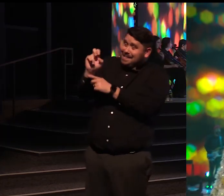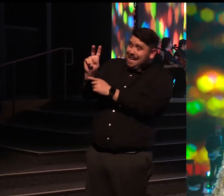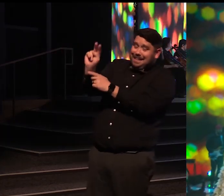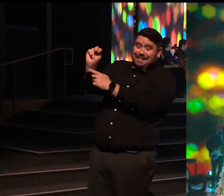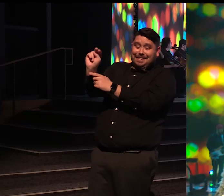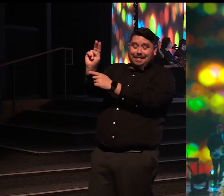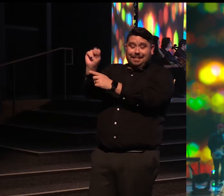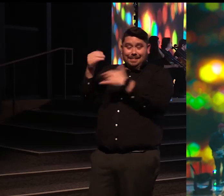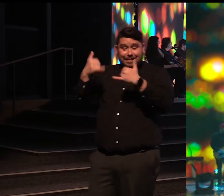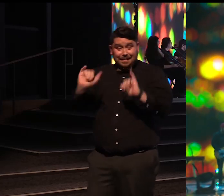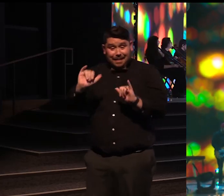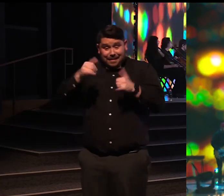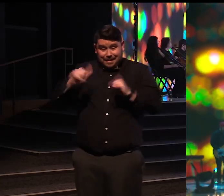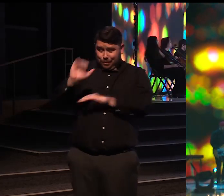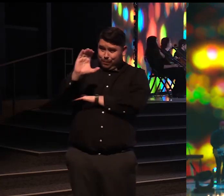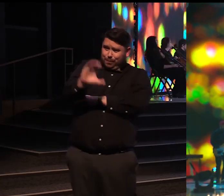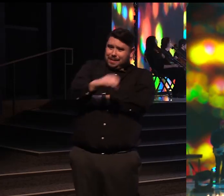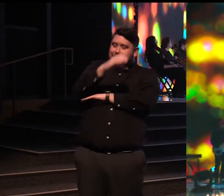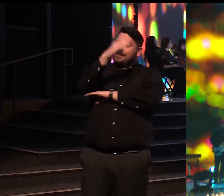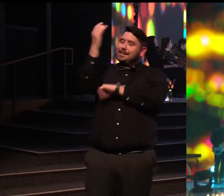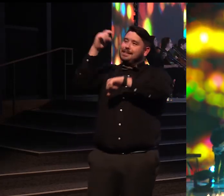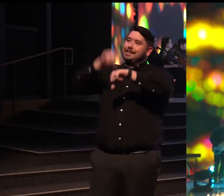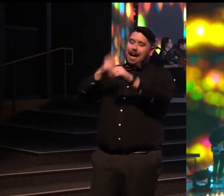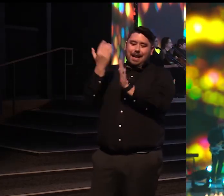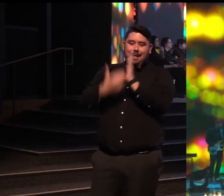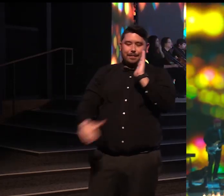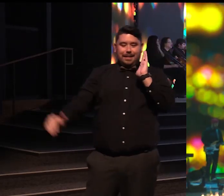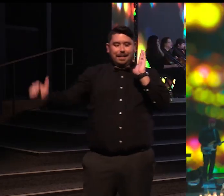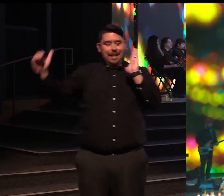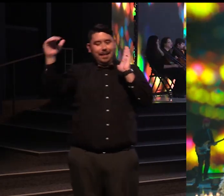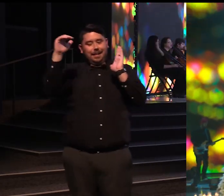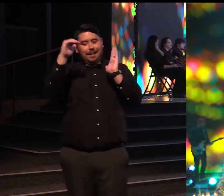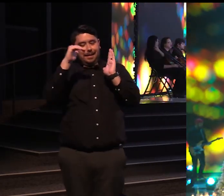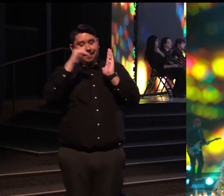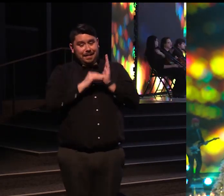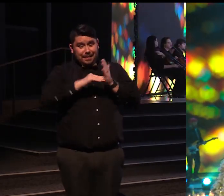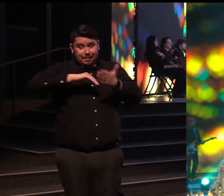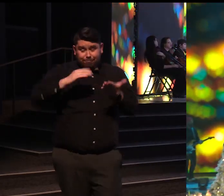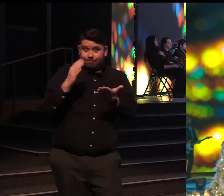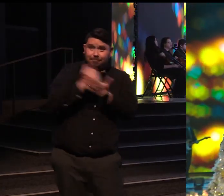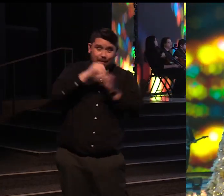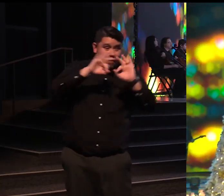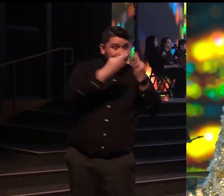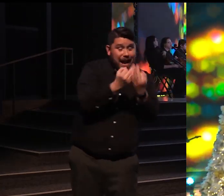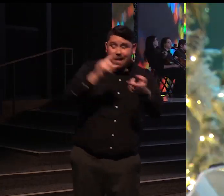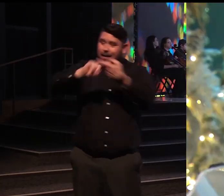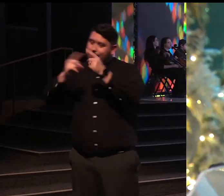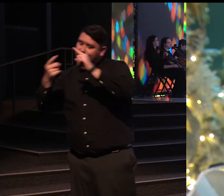Family.